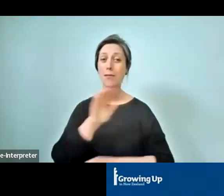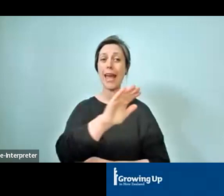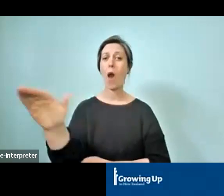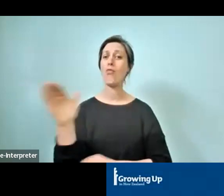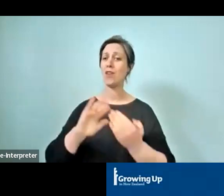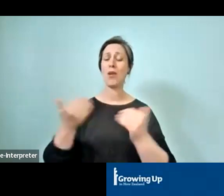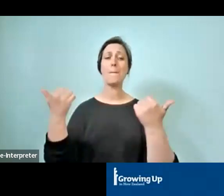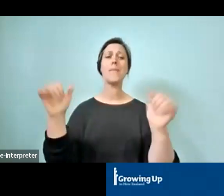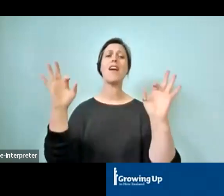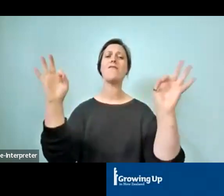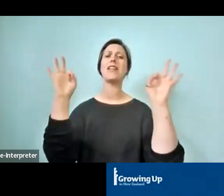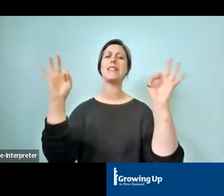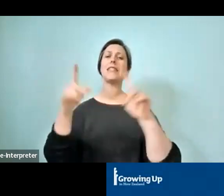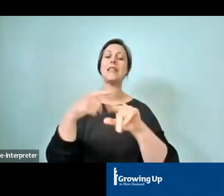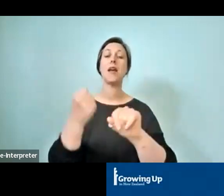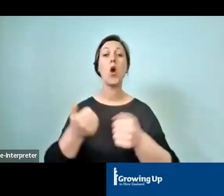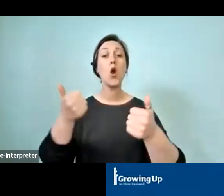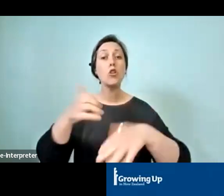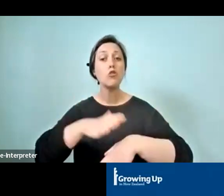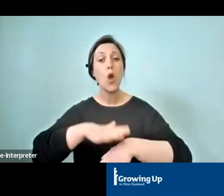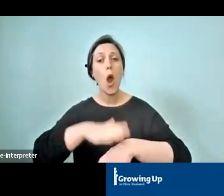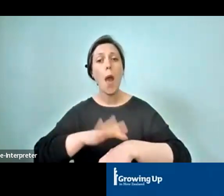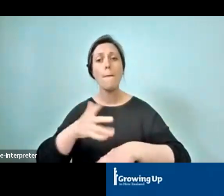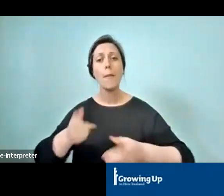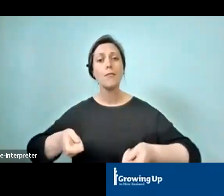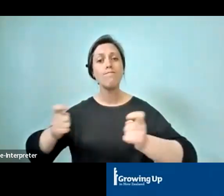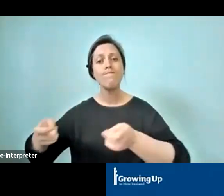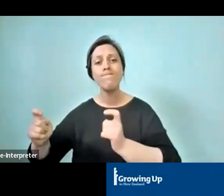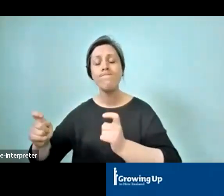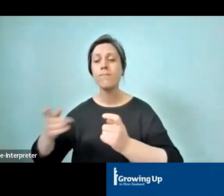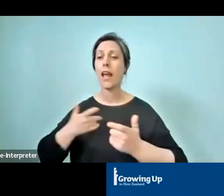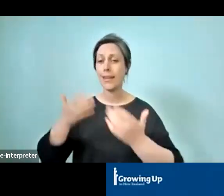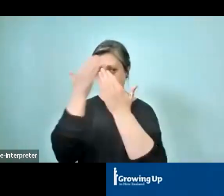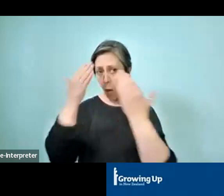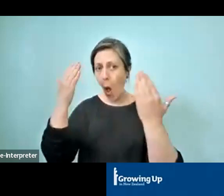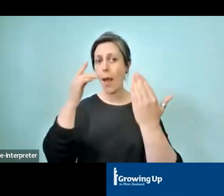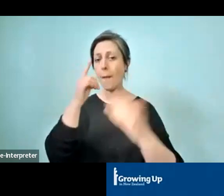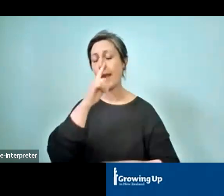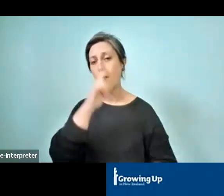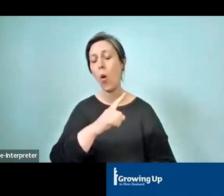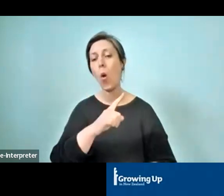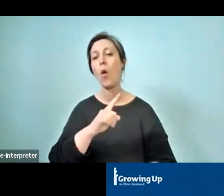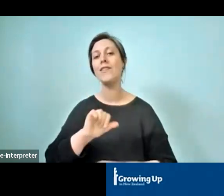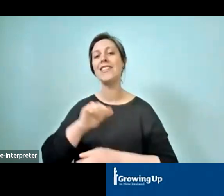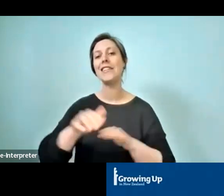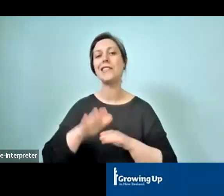there, and this might be a nice chance to highlight some of that and give people inspiration for what we could all do